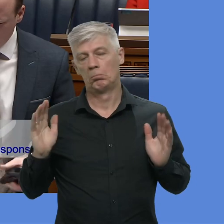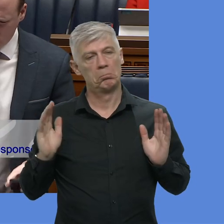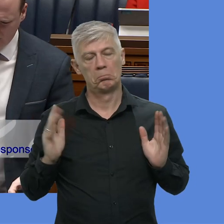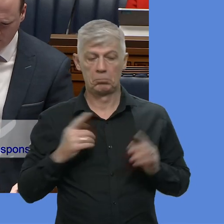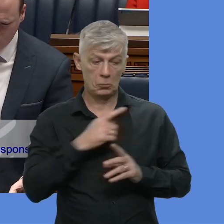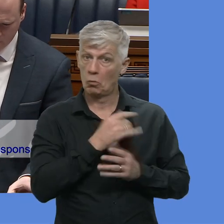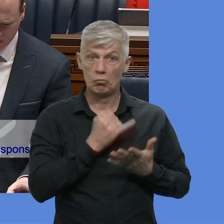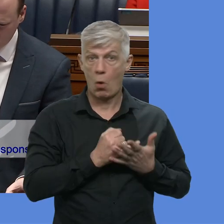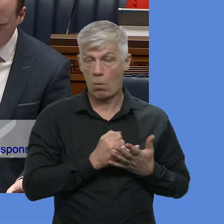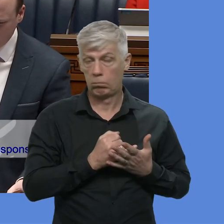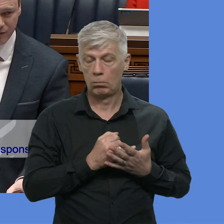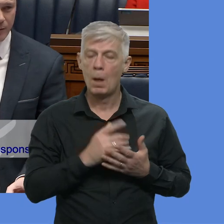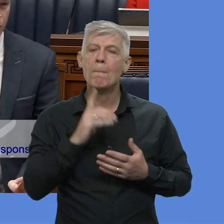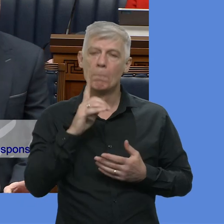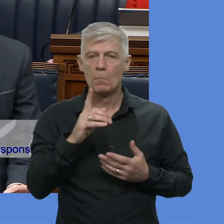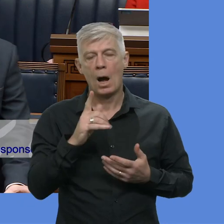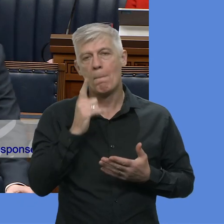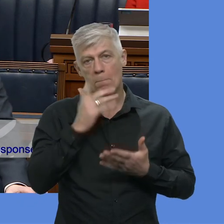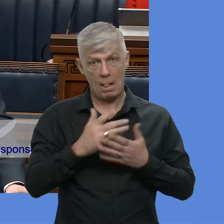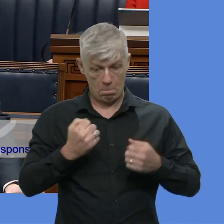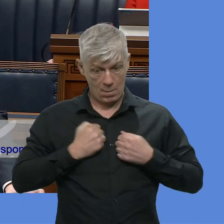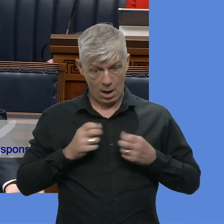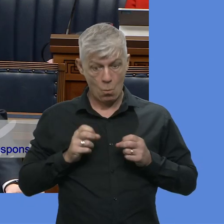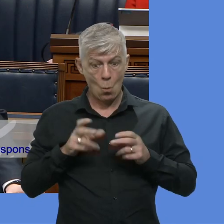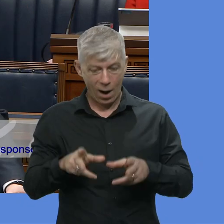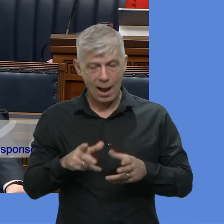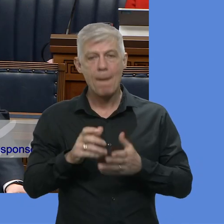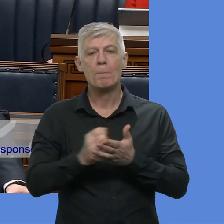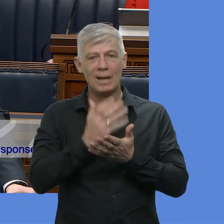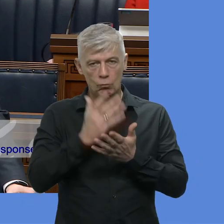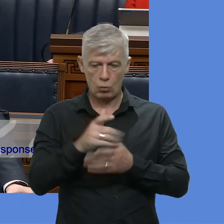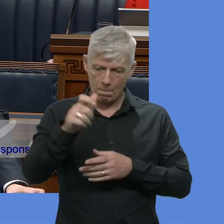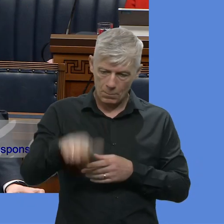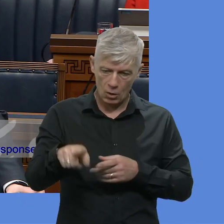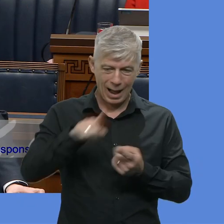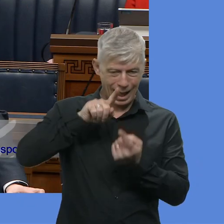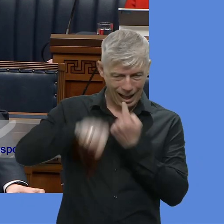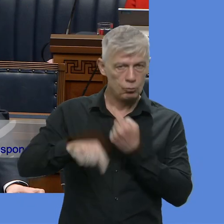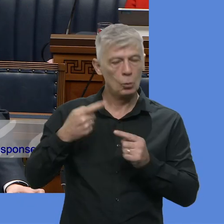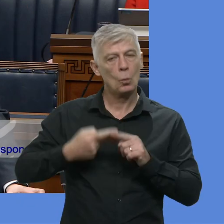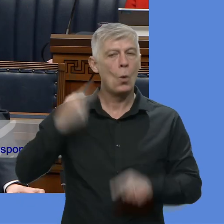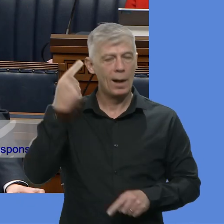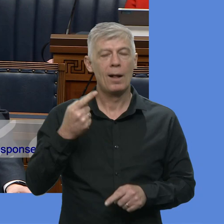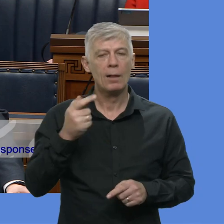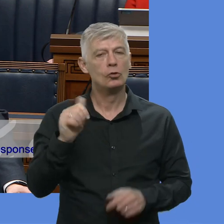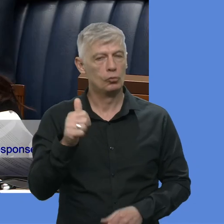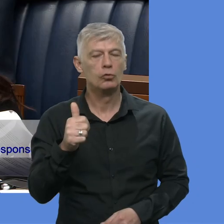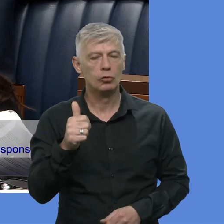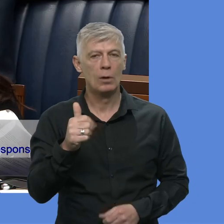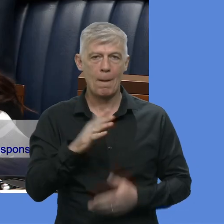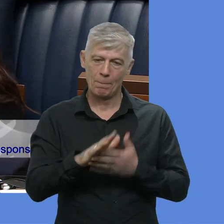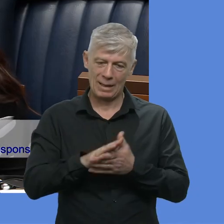was doing anything wrong, but I certainly believe the approach that I have taken will ensure that the member gets her answer much more quickly and that there will be less